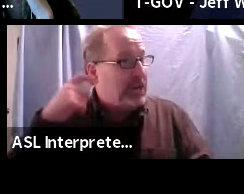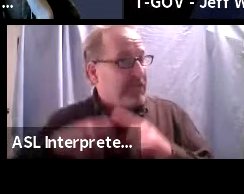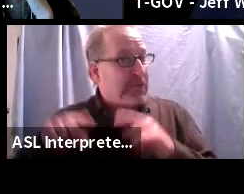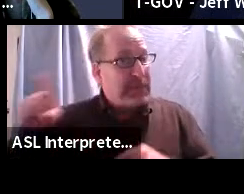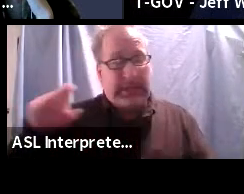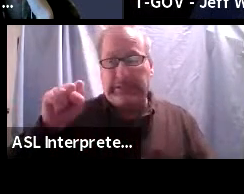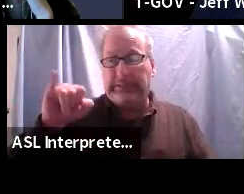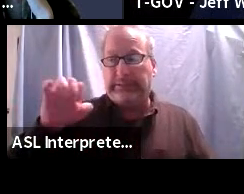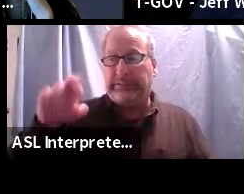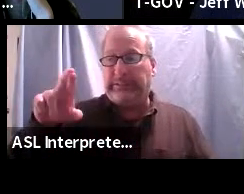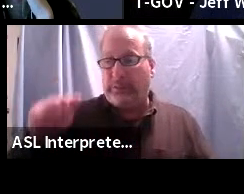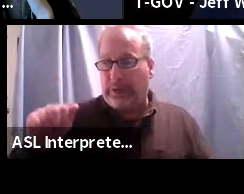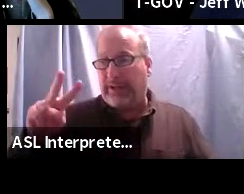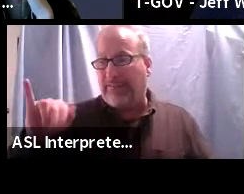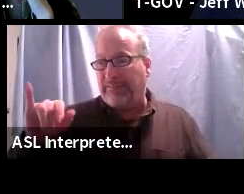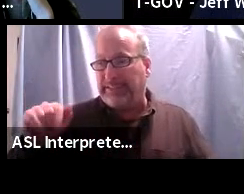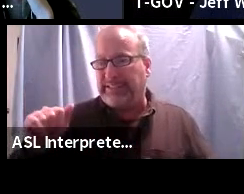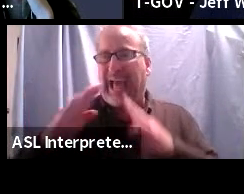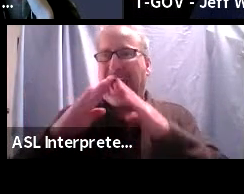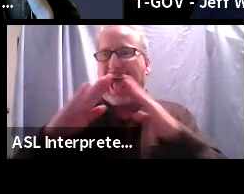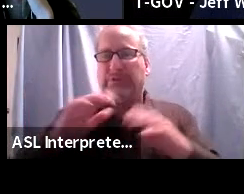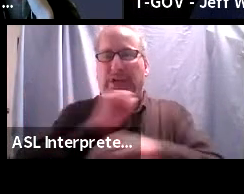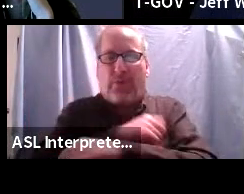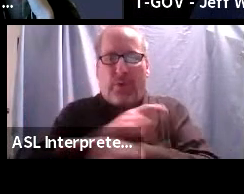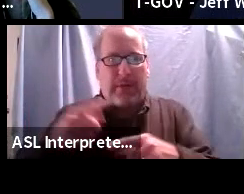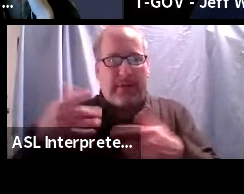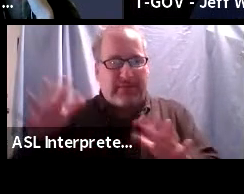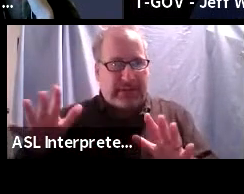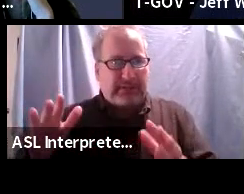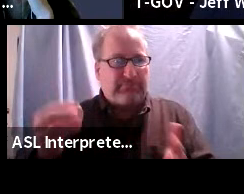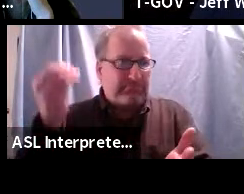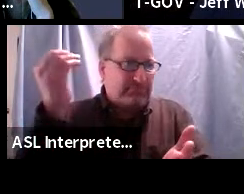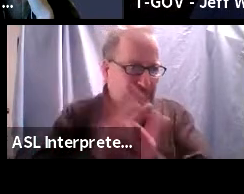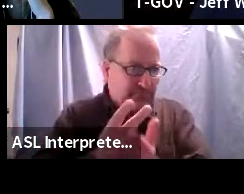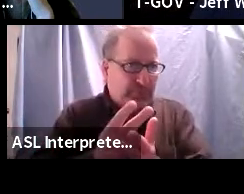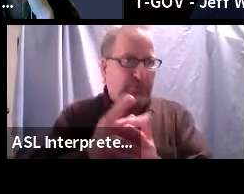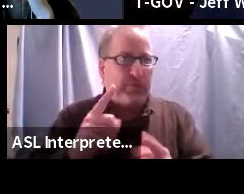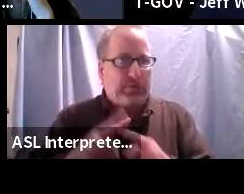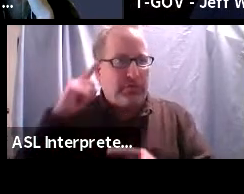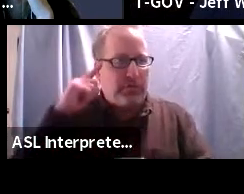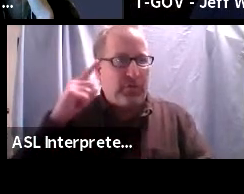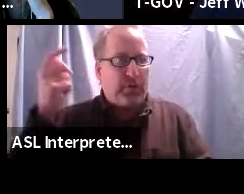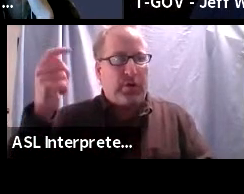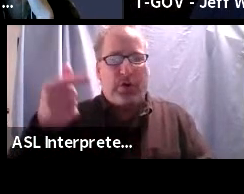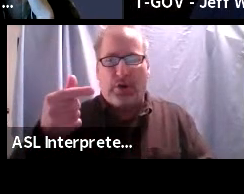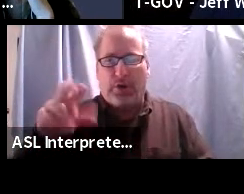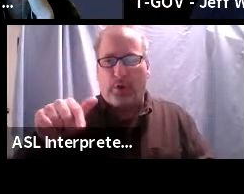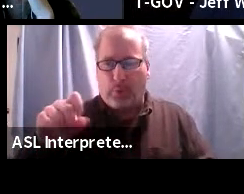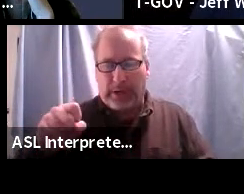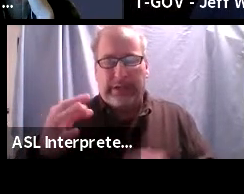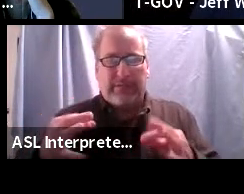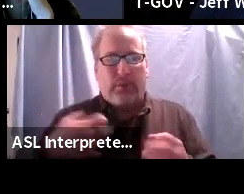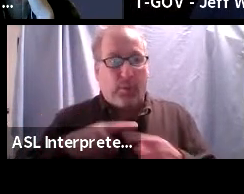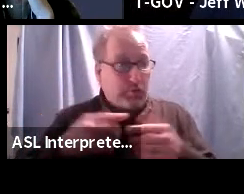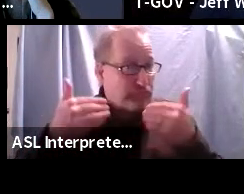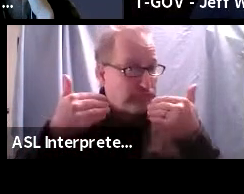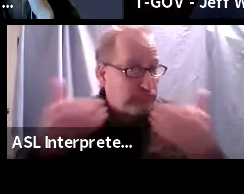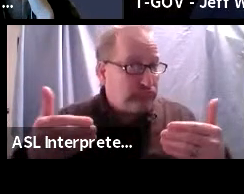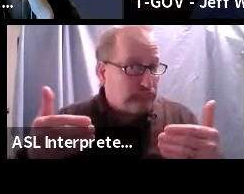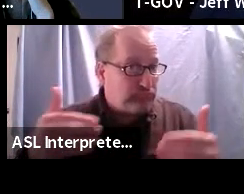Sierra Vista Housing Authority, but we have already been given the go-ahead with the fairgrounds if we wanted to move forward in that direction.